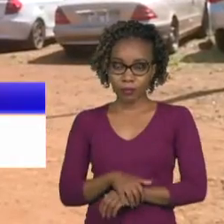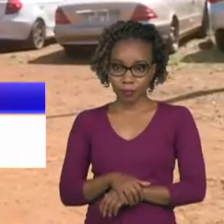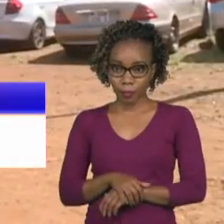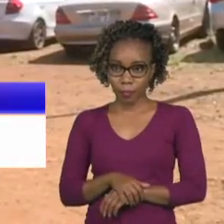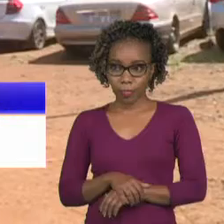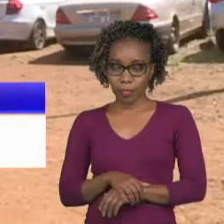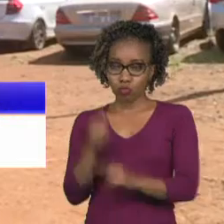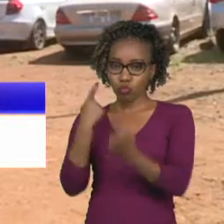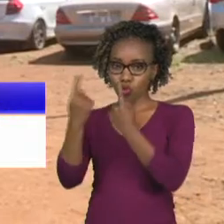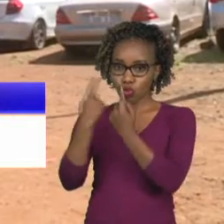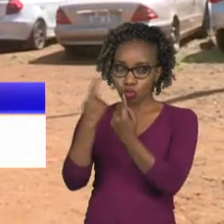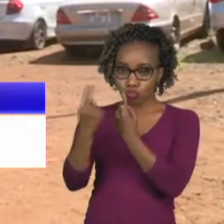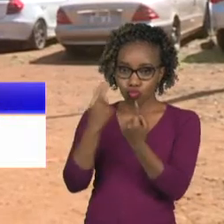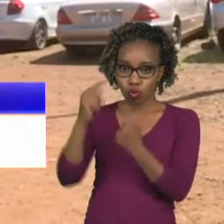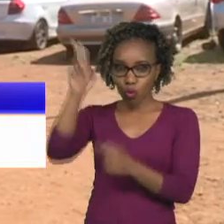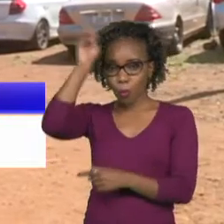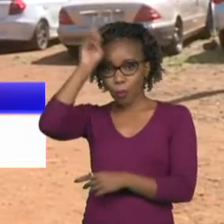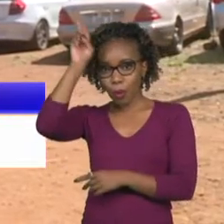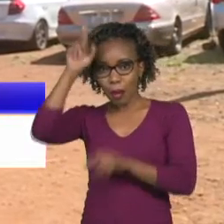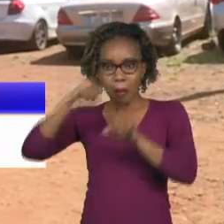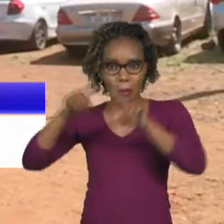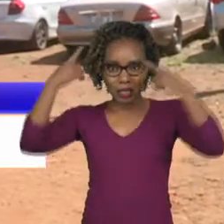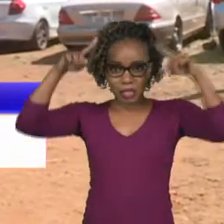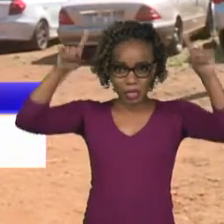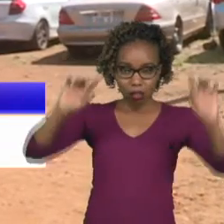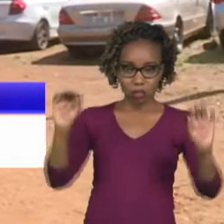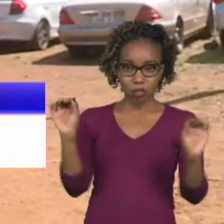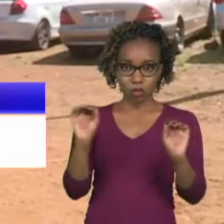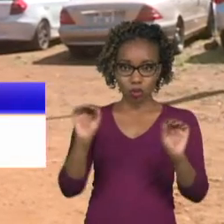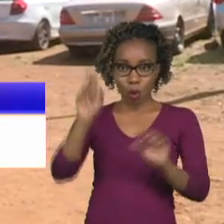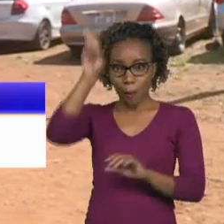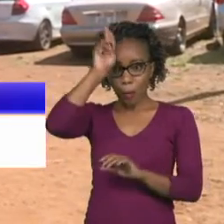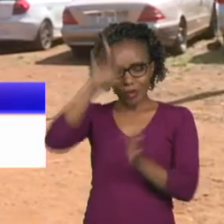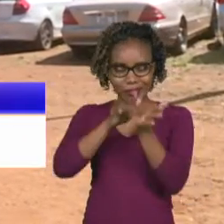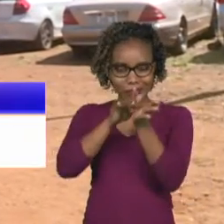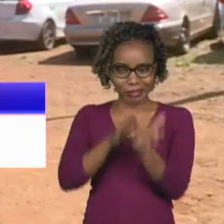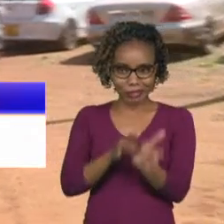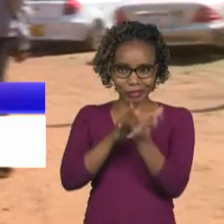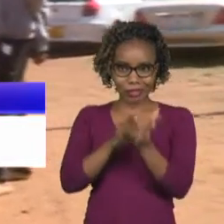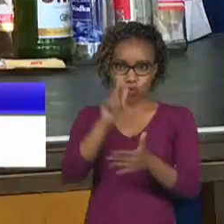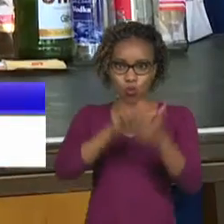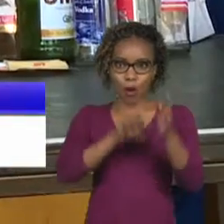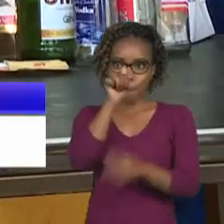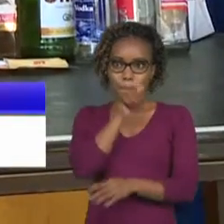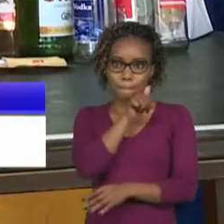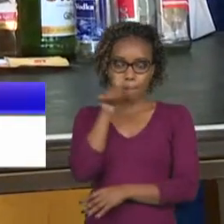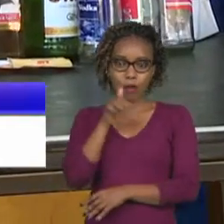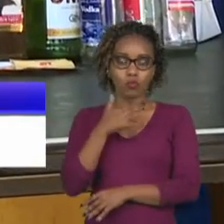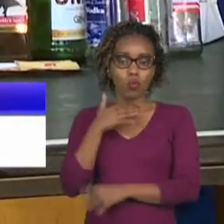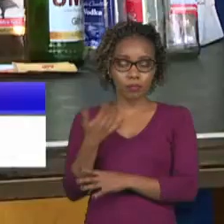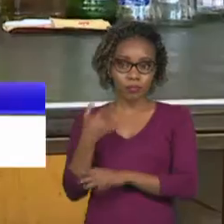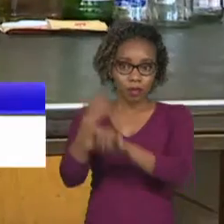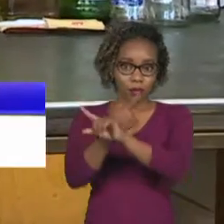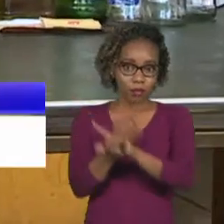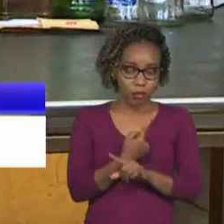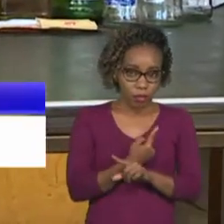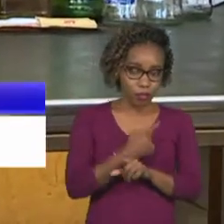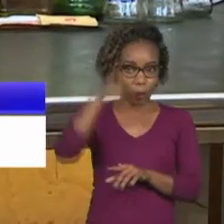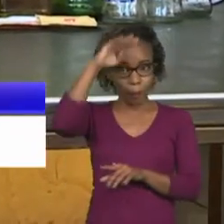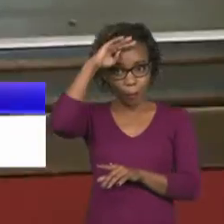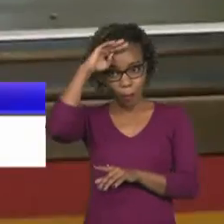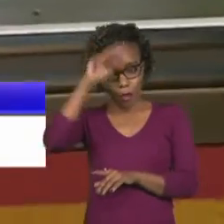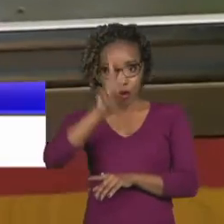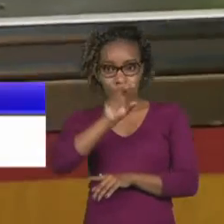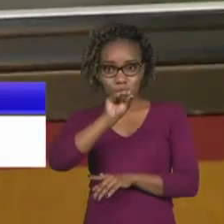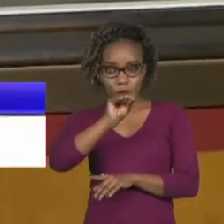forced to talk to them, however, bore no fruits, as police still insisted on their privacy. Different brands of whiskey,